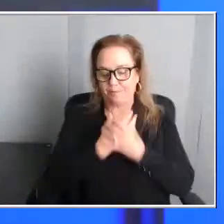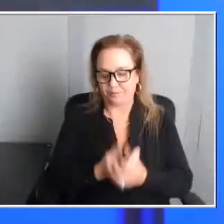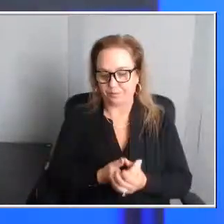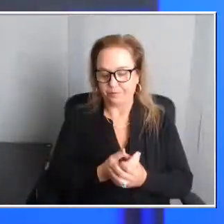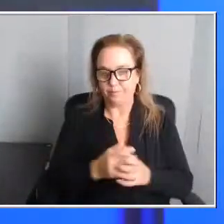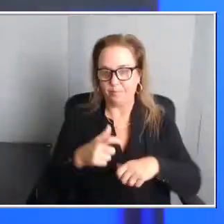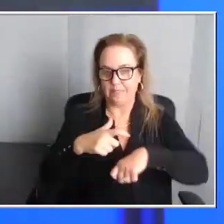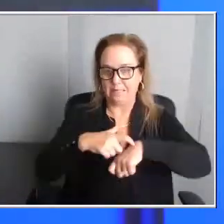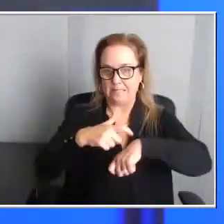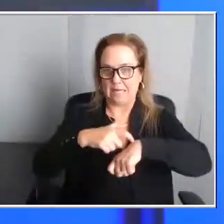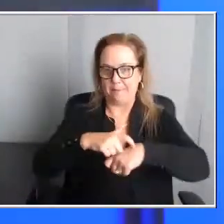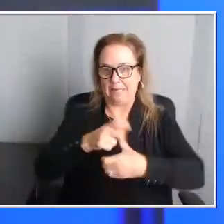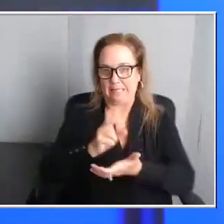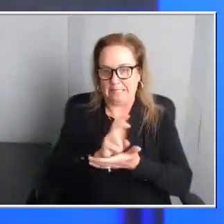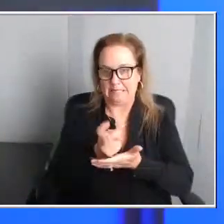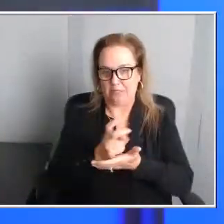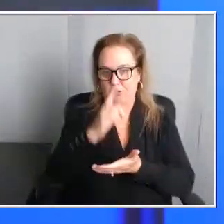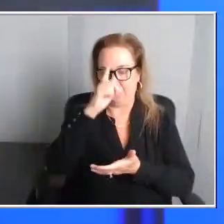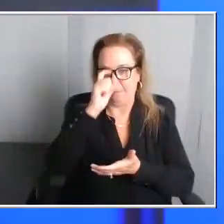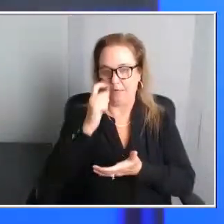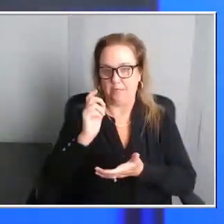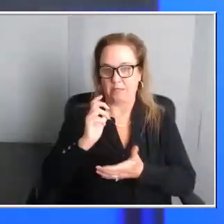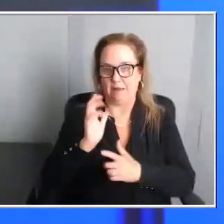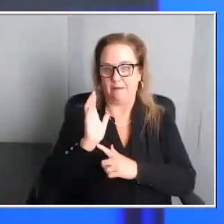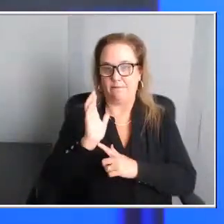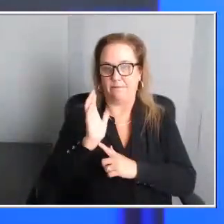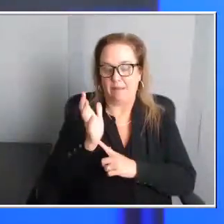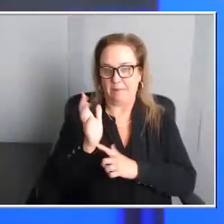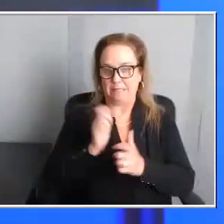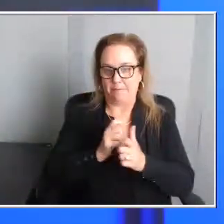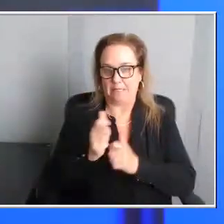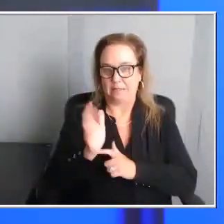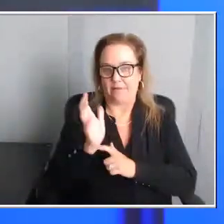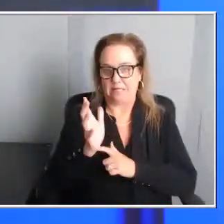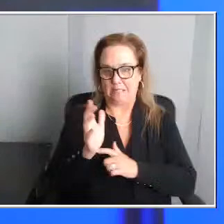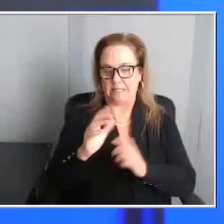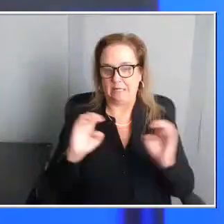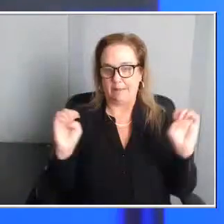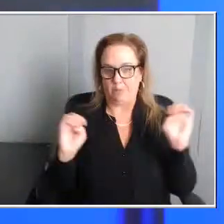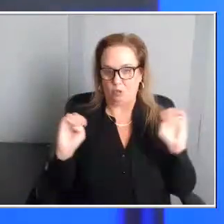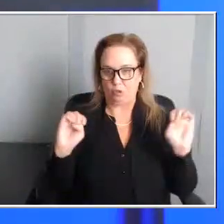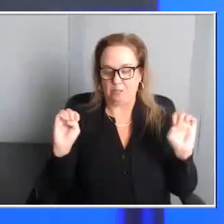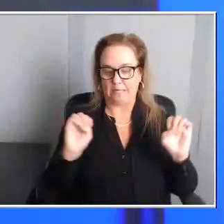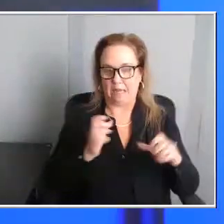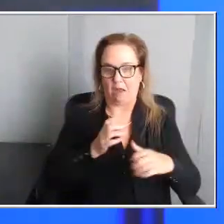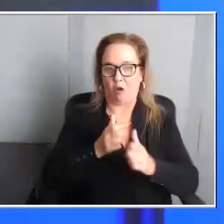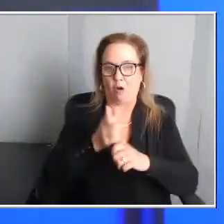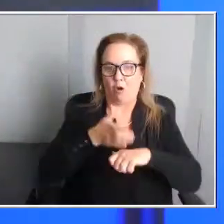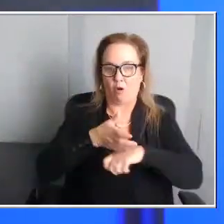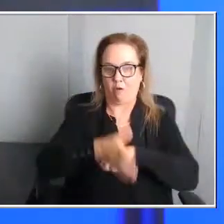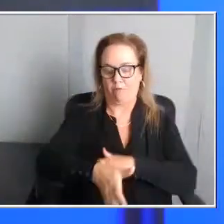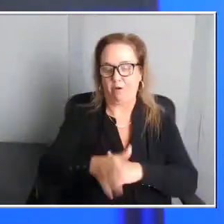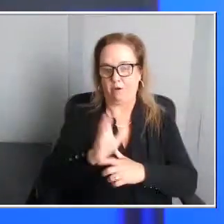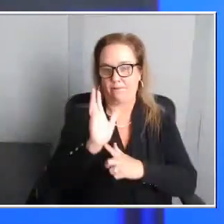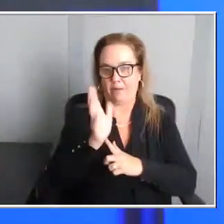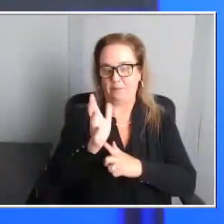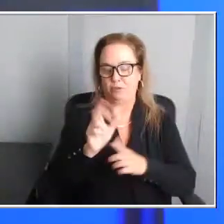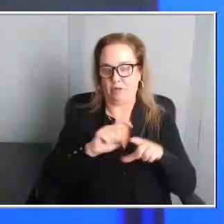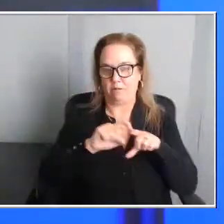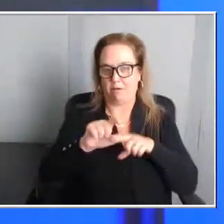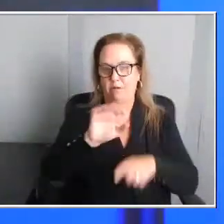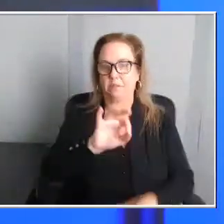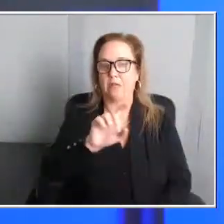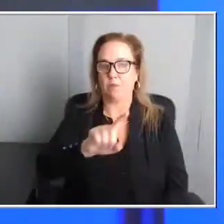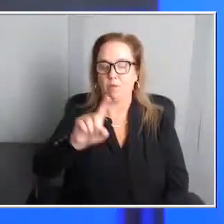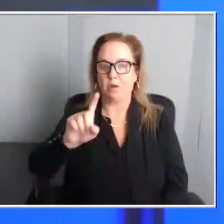Timing the seizure, because past 5 minutes we consider that a medical emergency where you need to call 911. And so